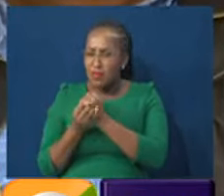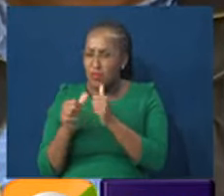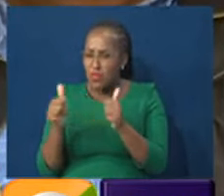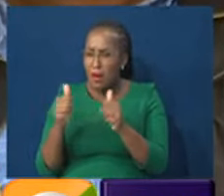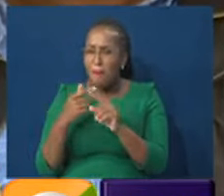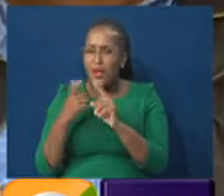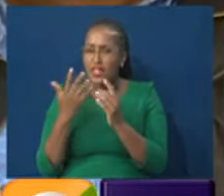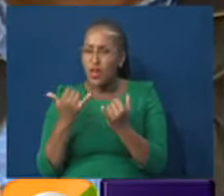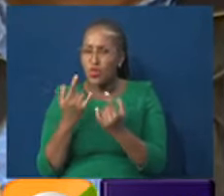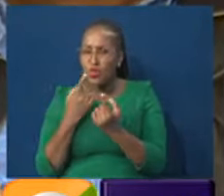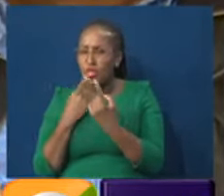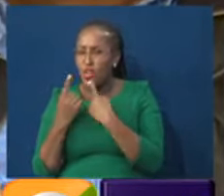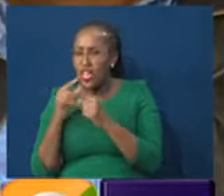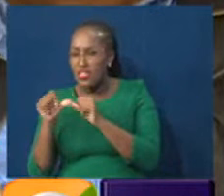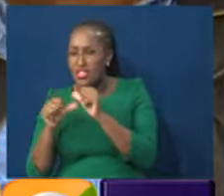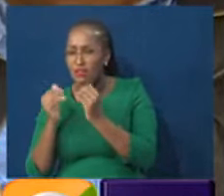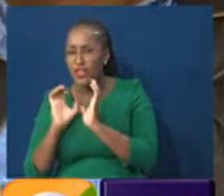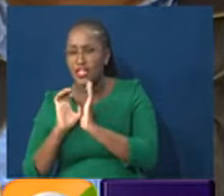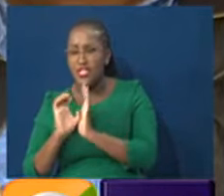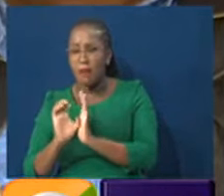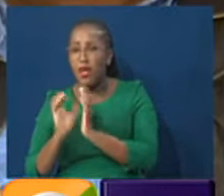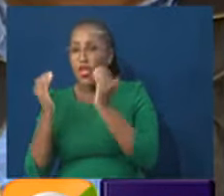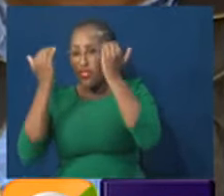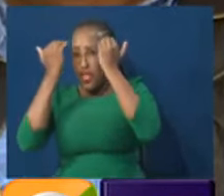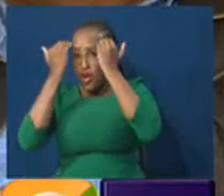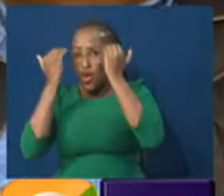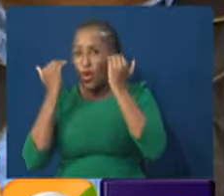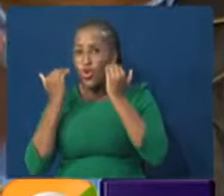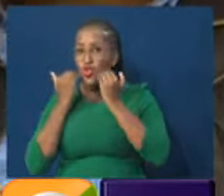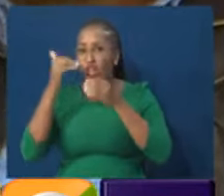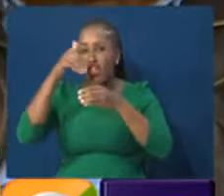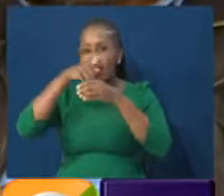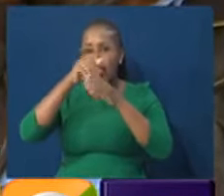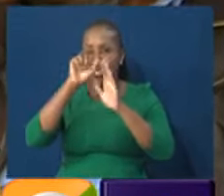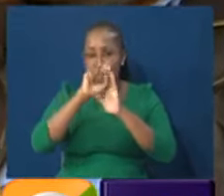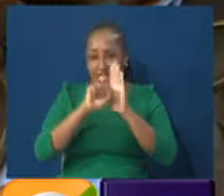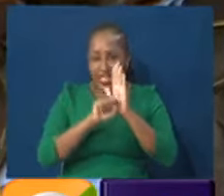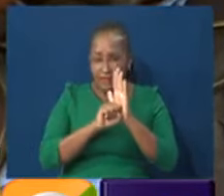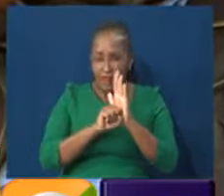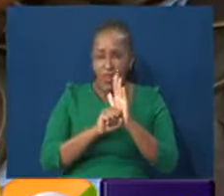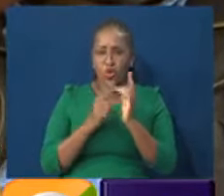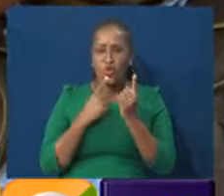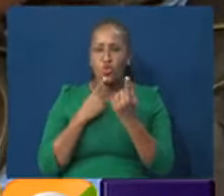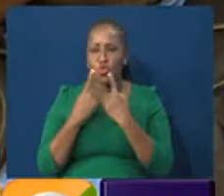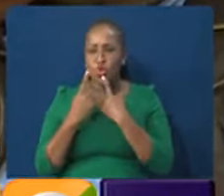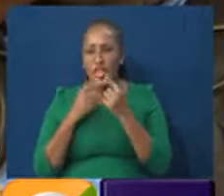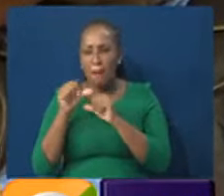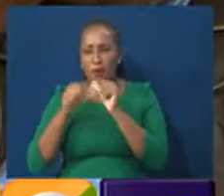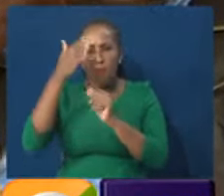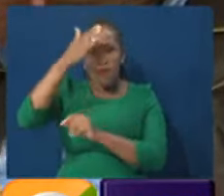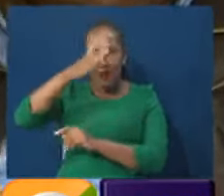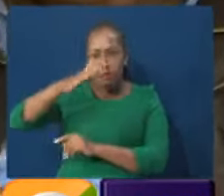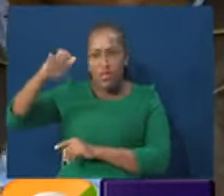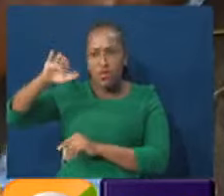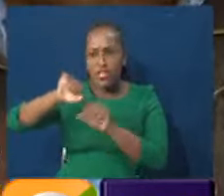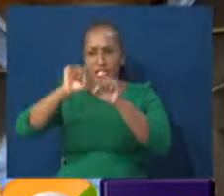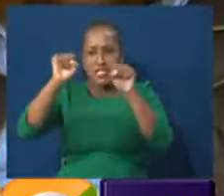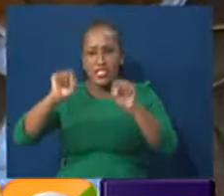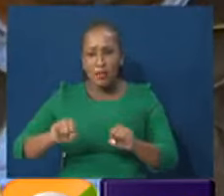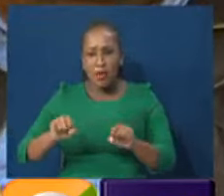about now things like judiciary has been captured by the state. When you talk about parliamentary